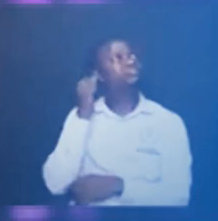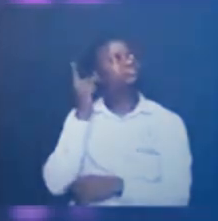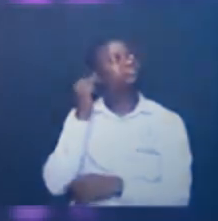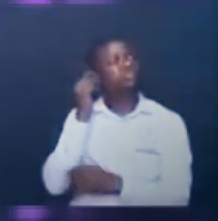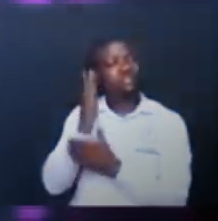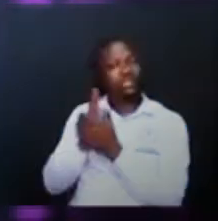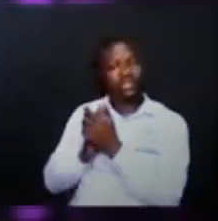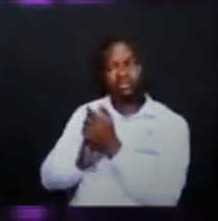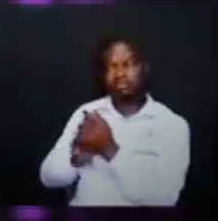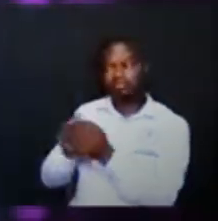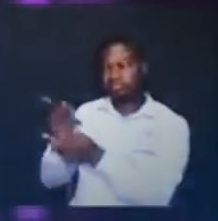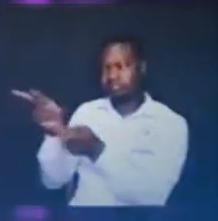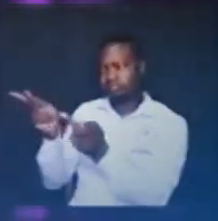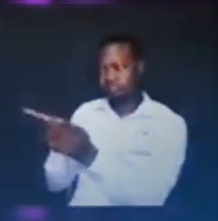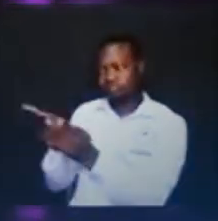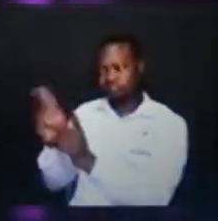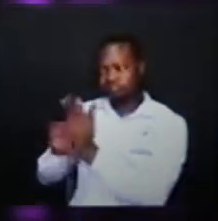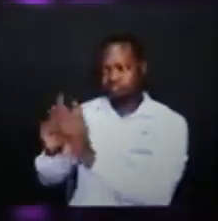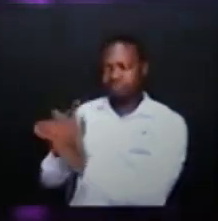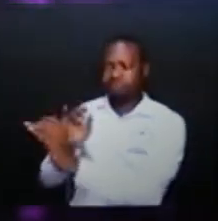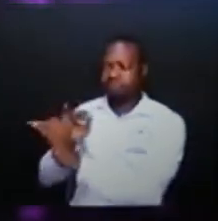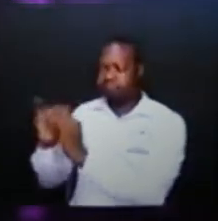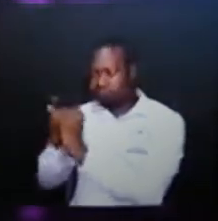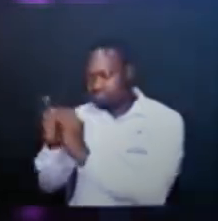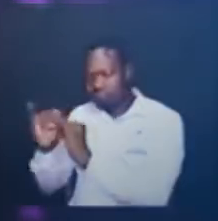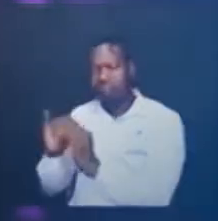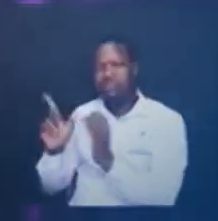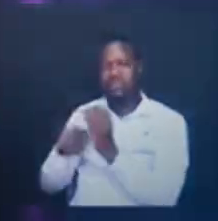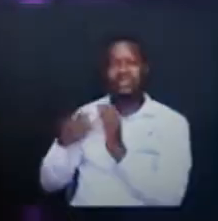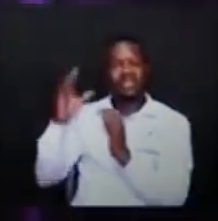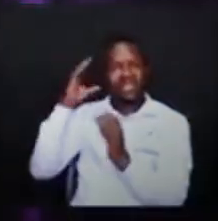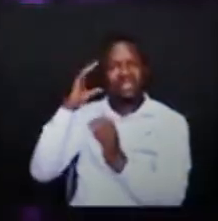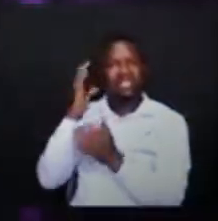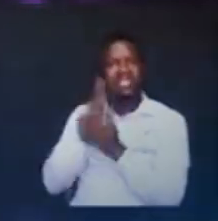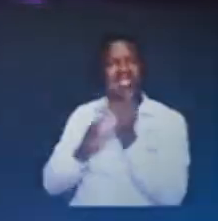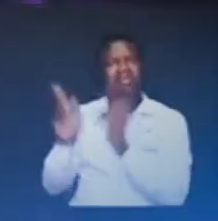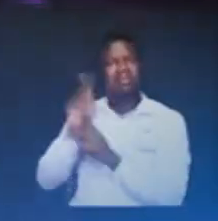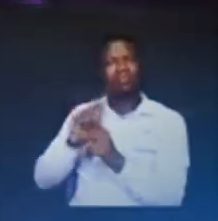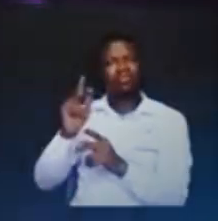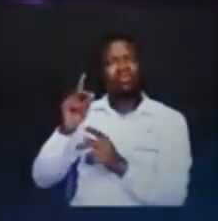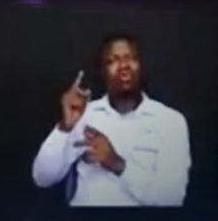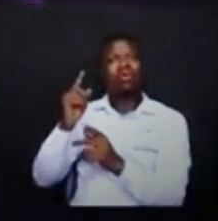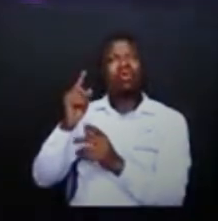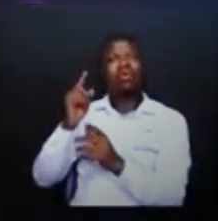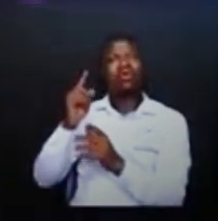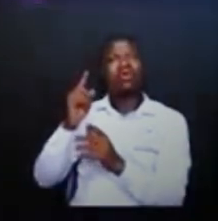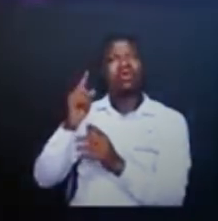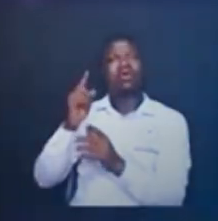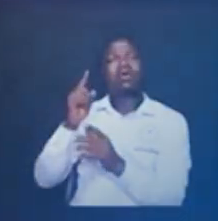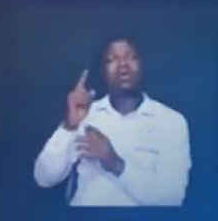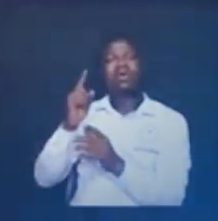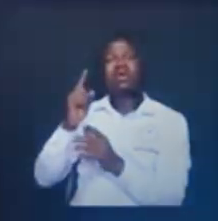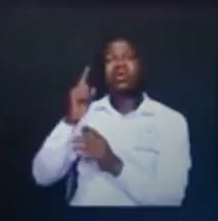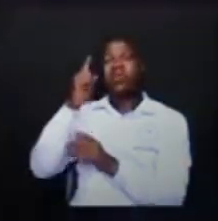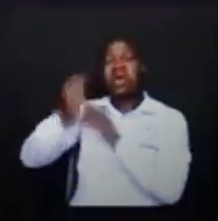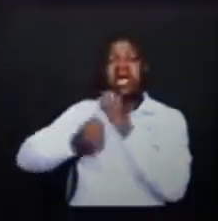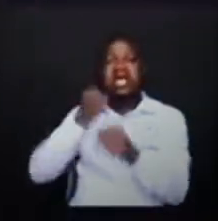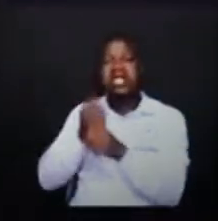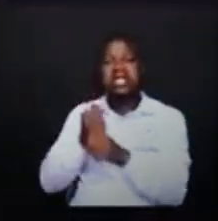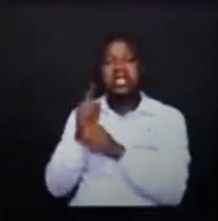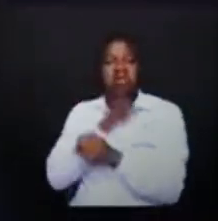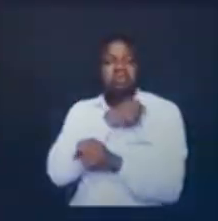was saying that there are certain people even the whole year they will not even go for checkup. I'm saying sure oh wa junti na okay